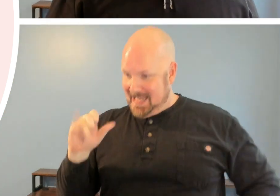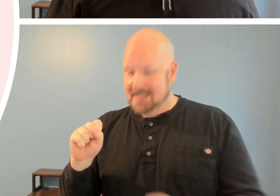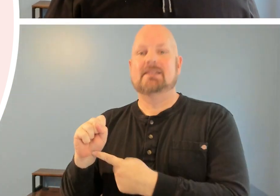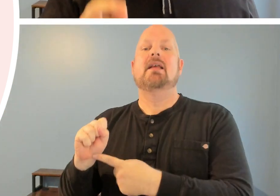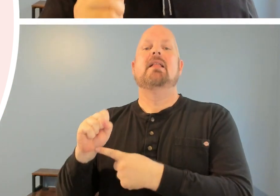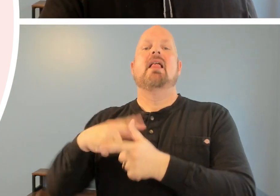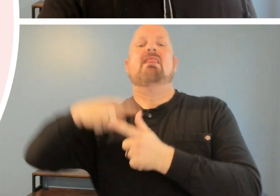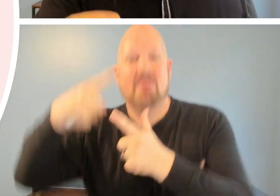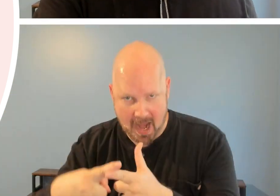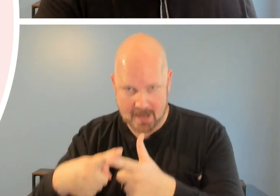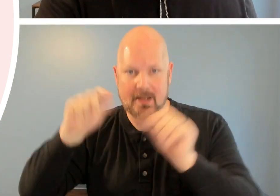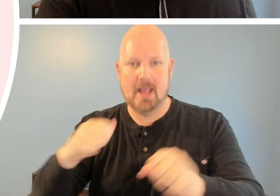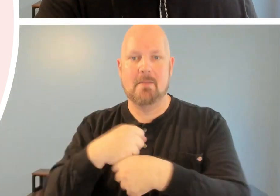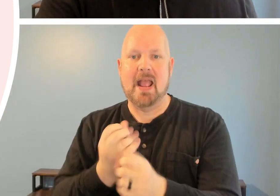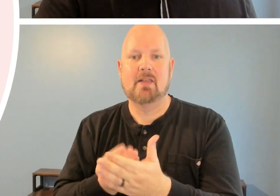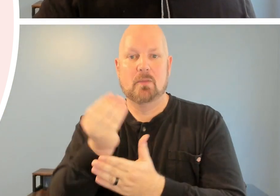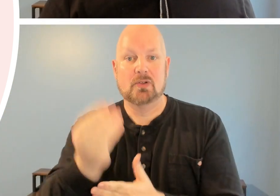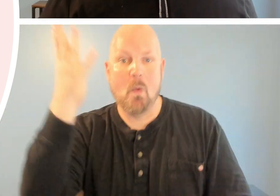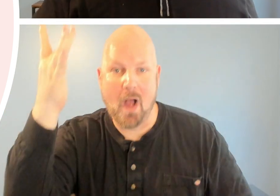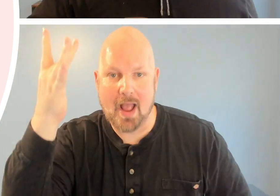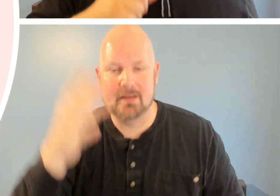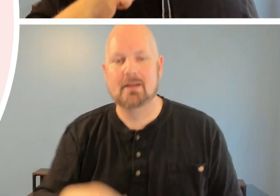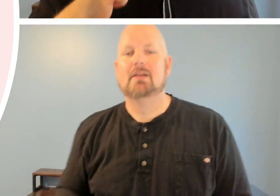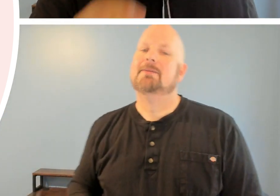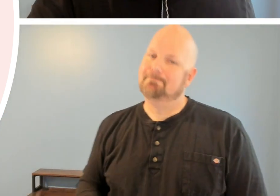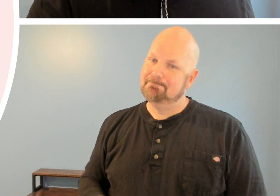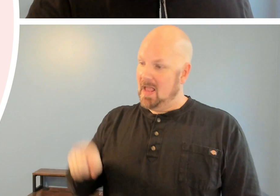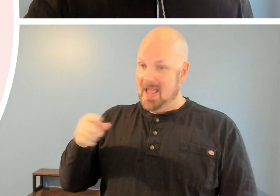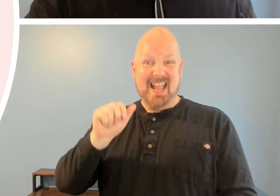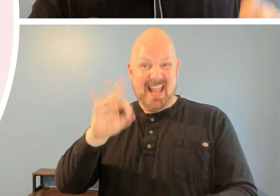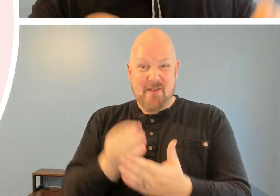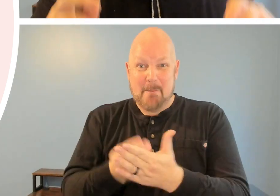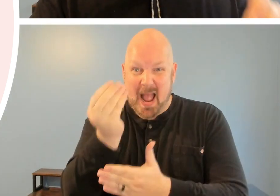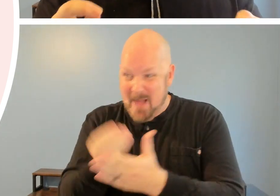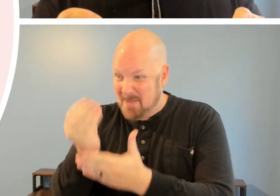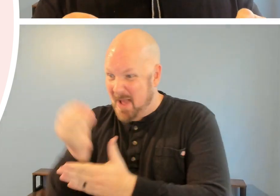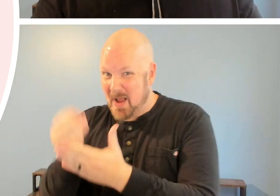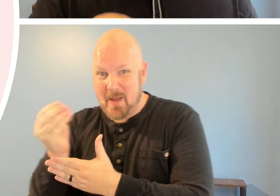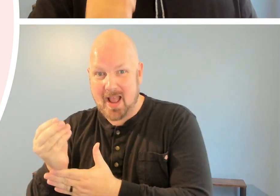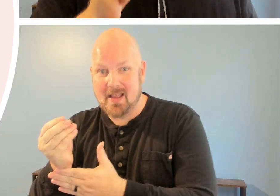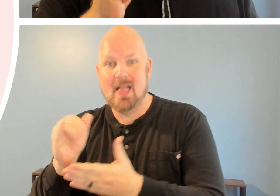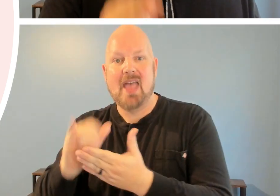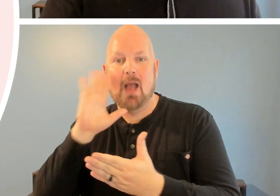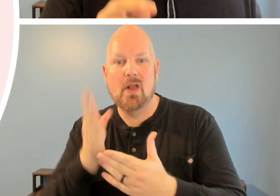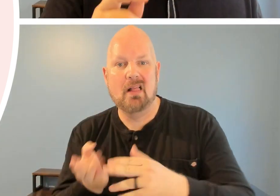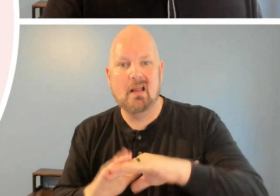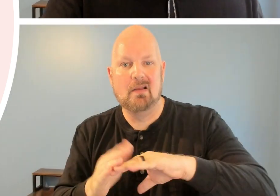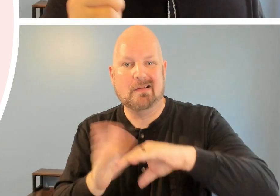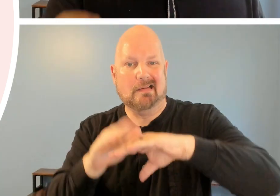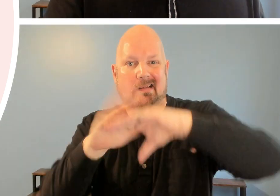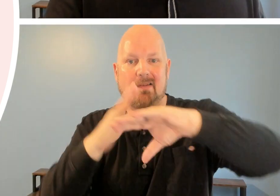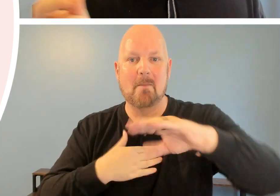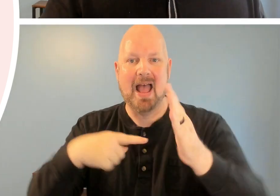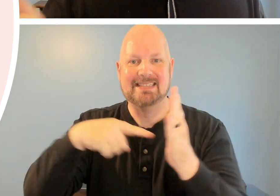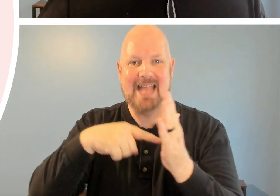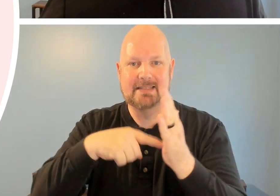those purchases impact your debt, right? And that debt to income ratio can be negatively affected